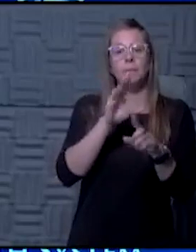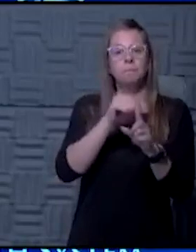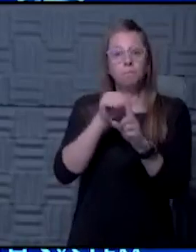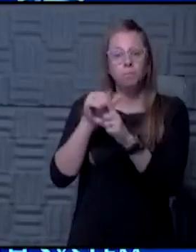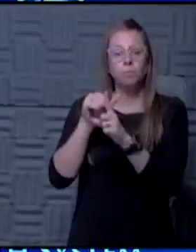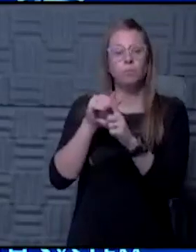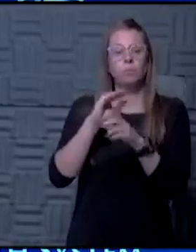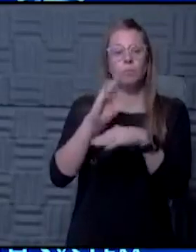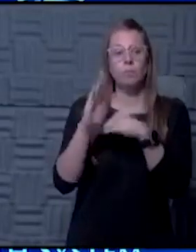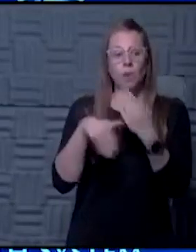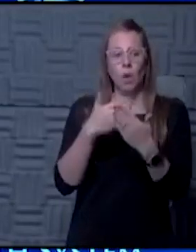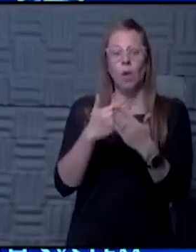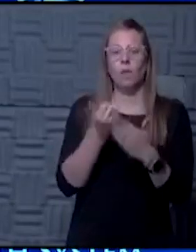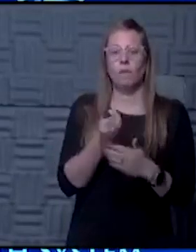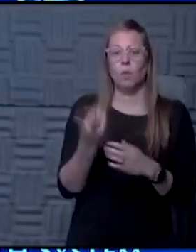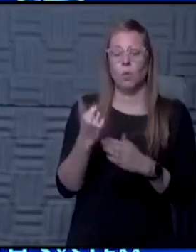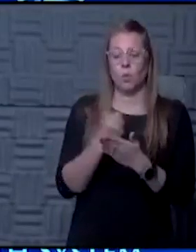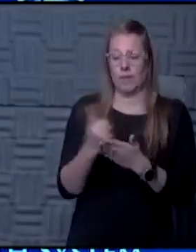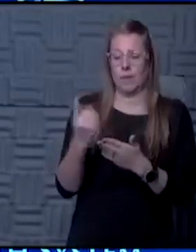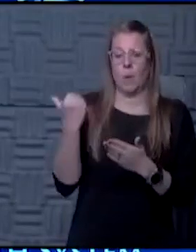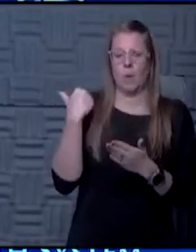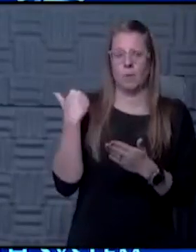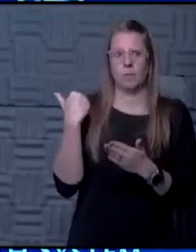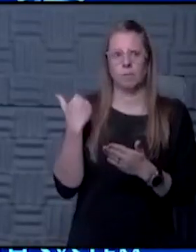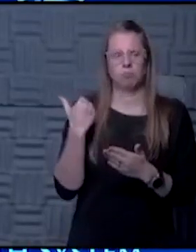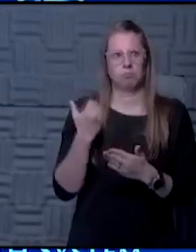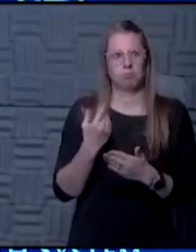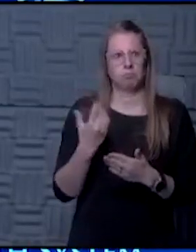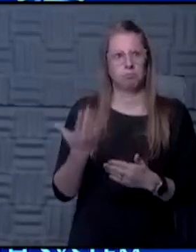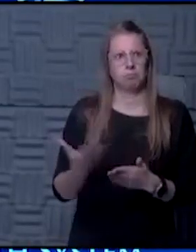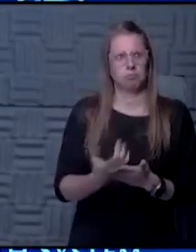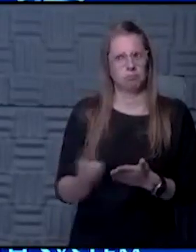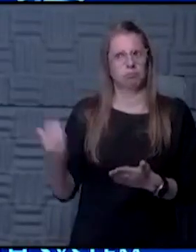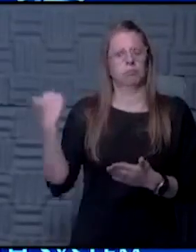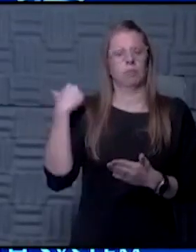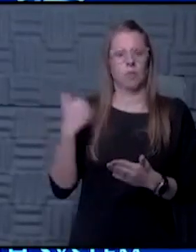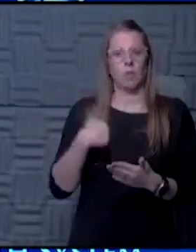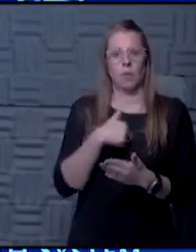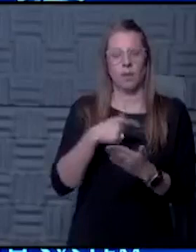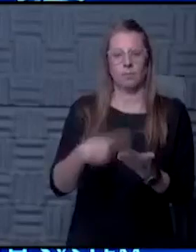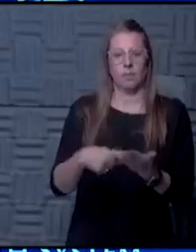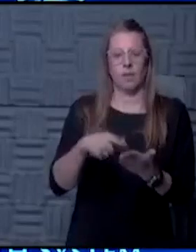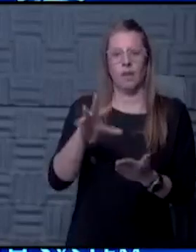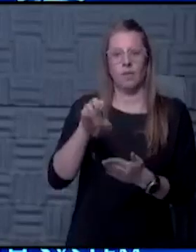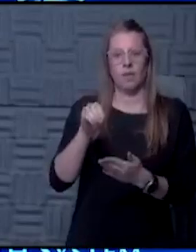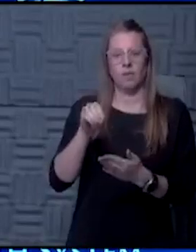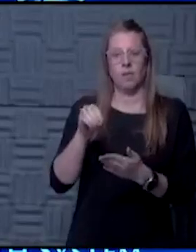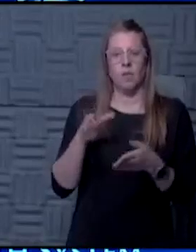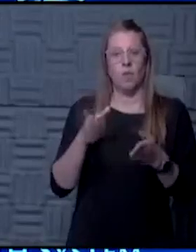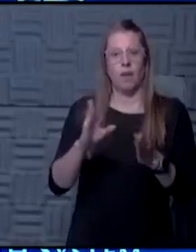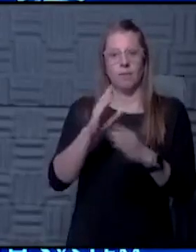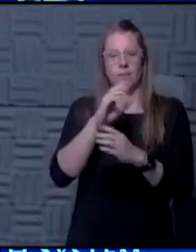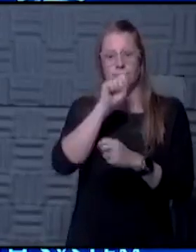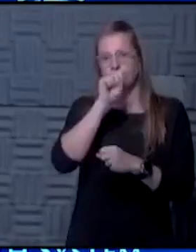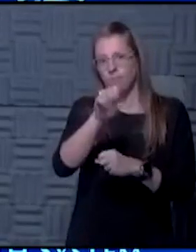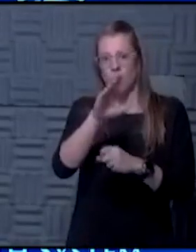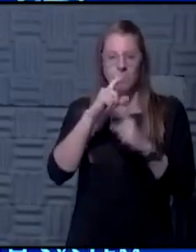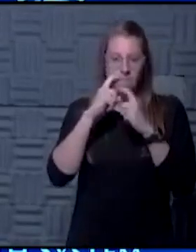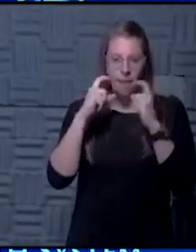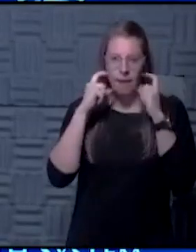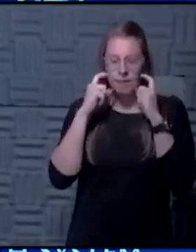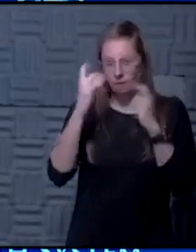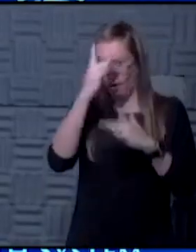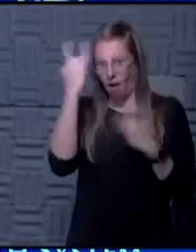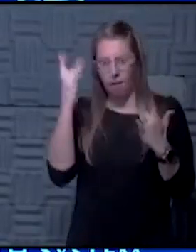that, a few weeks ago, maybe a little while ago, we talked about 50 ways to love your mask. We